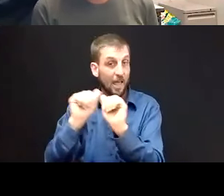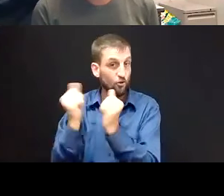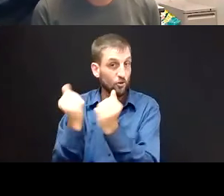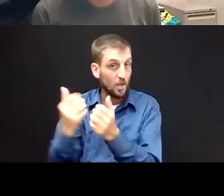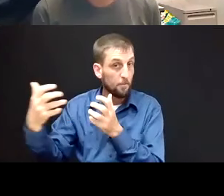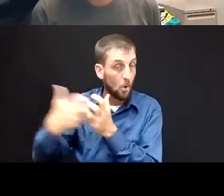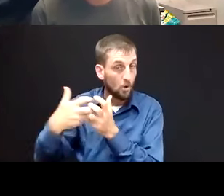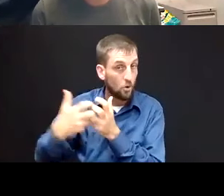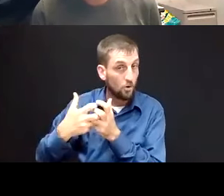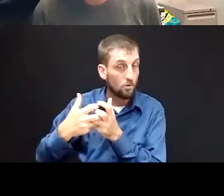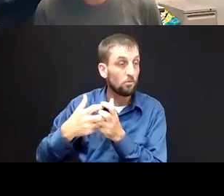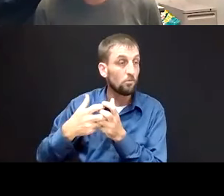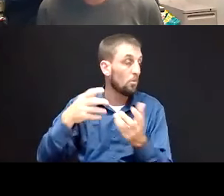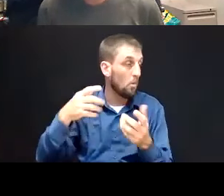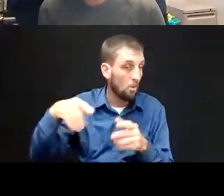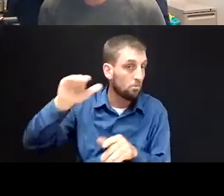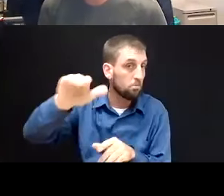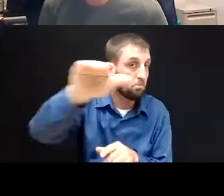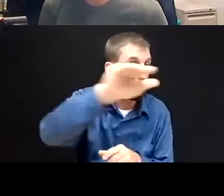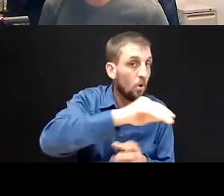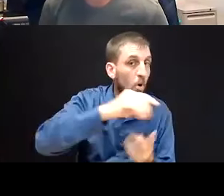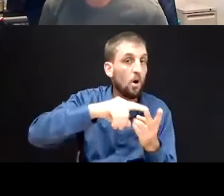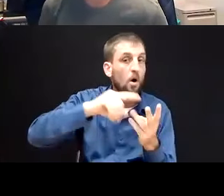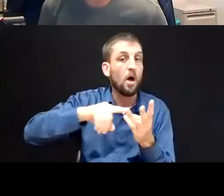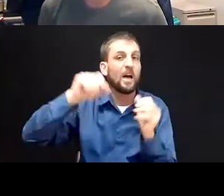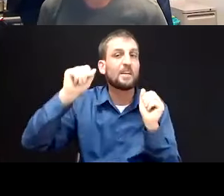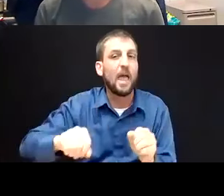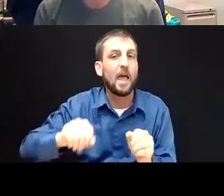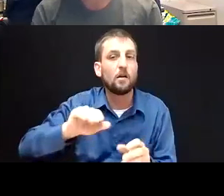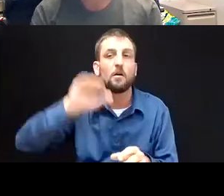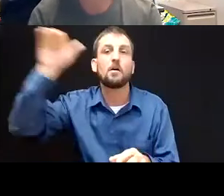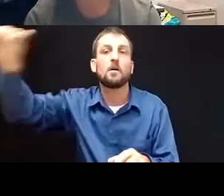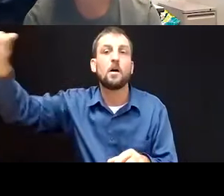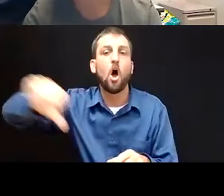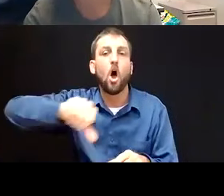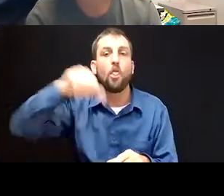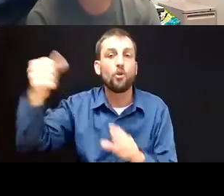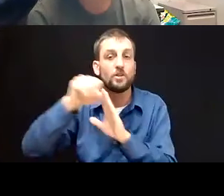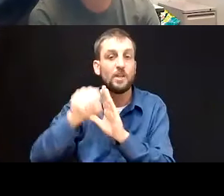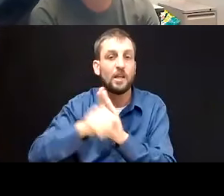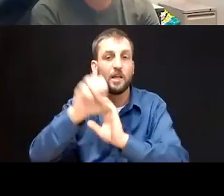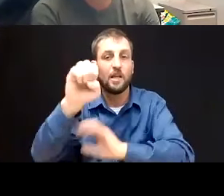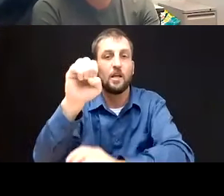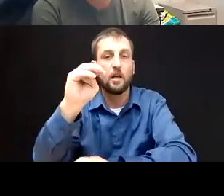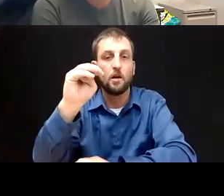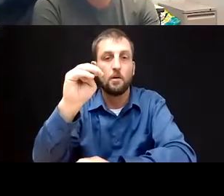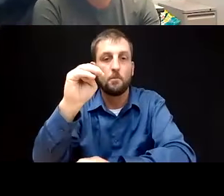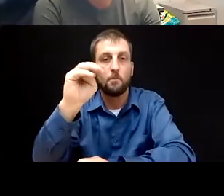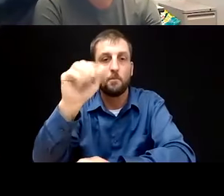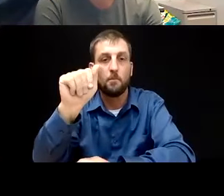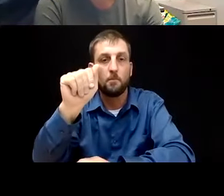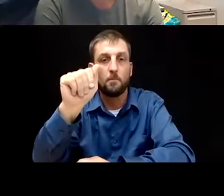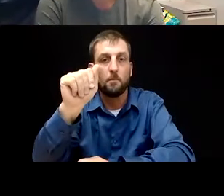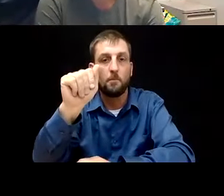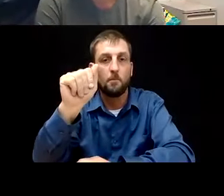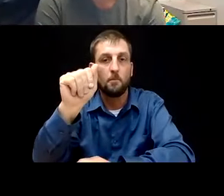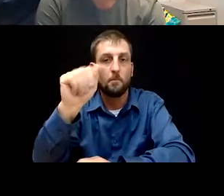another state. That's what you see on my slide is the EMAC option. It's the Emergency Management Assistance